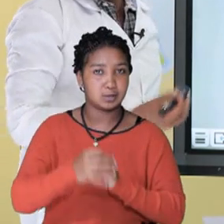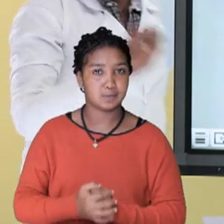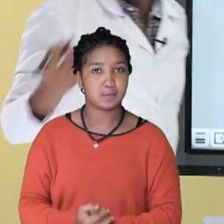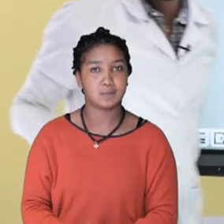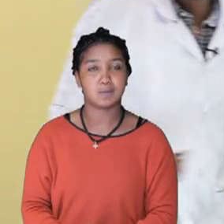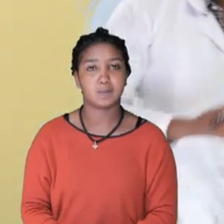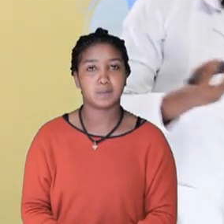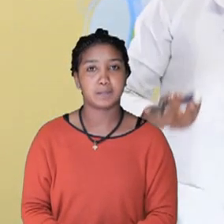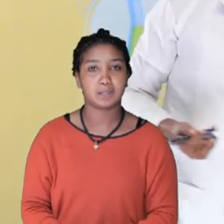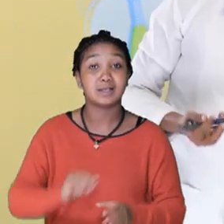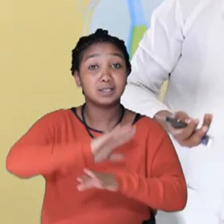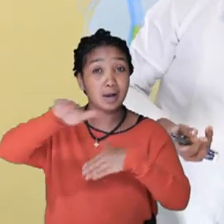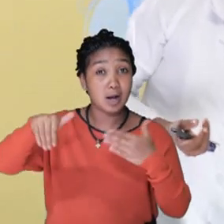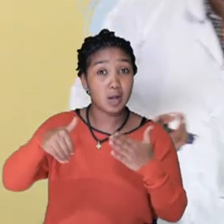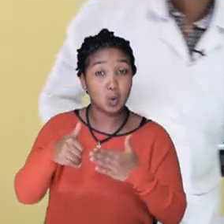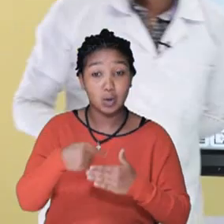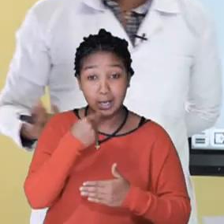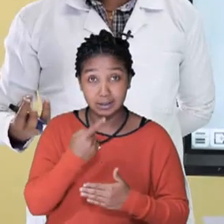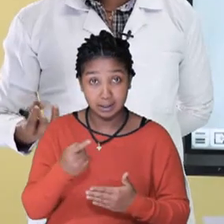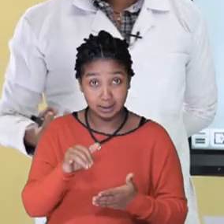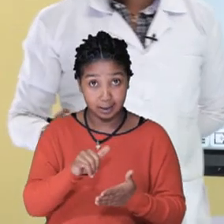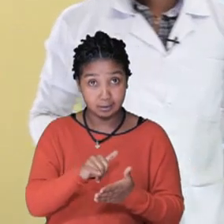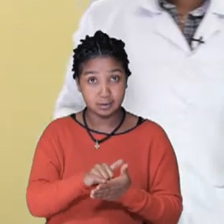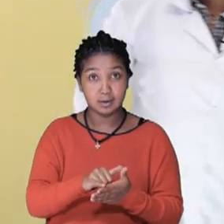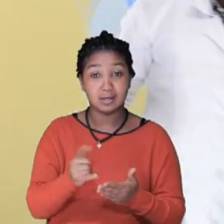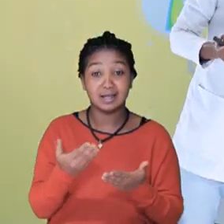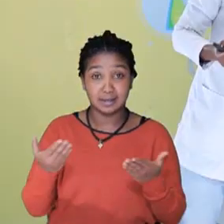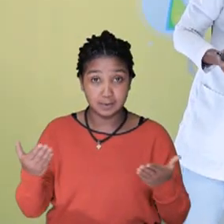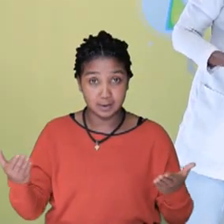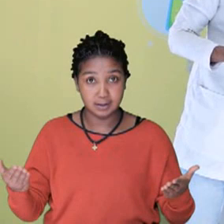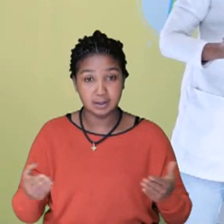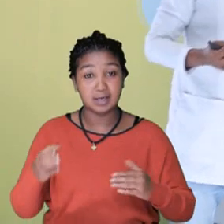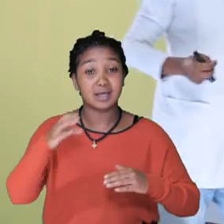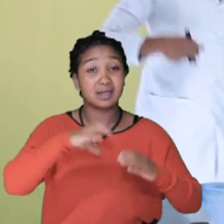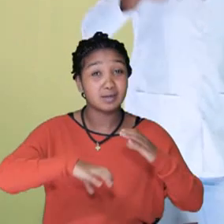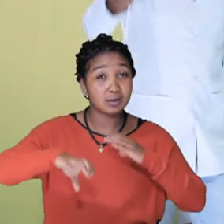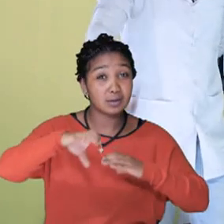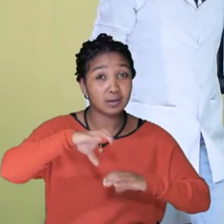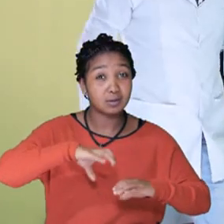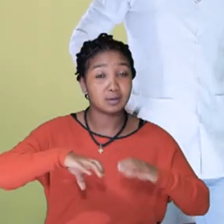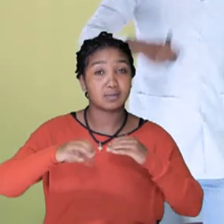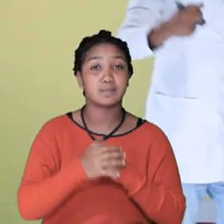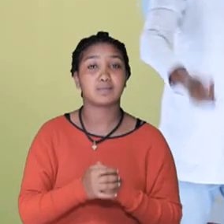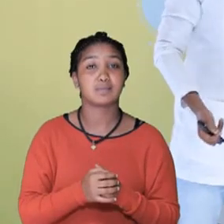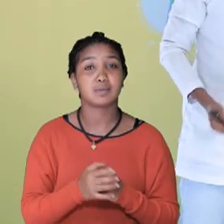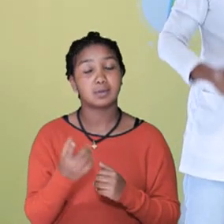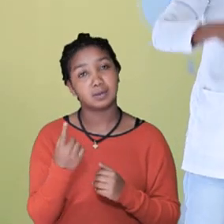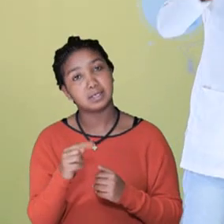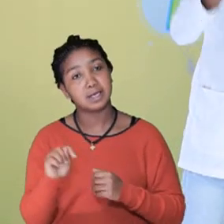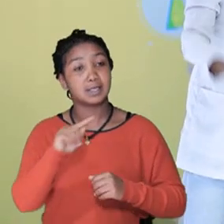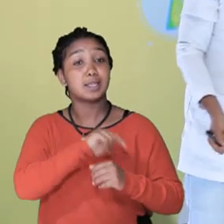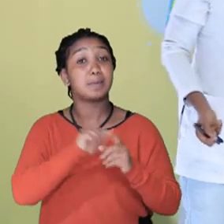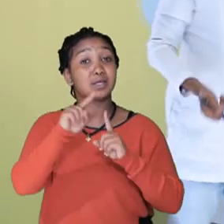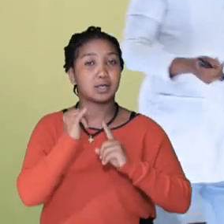temperature. Generally, we can say that a substance heated, the temperature is